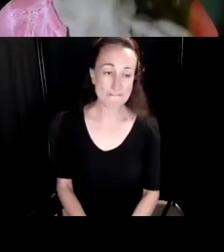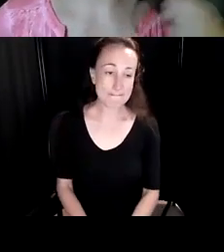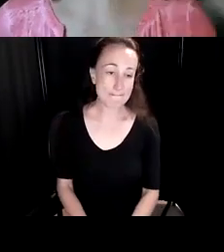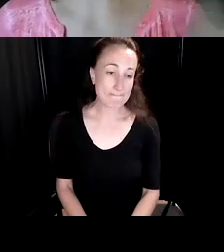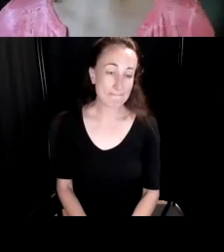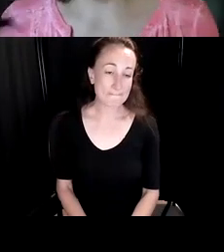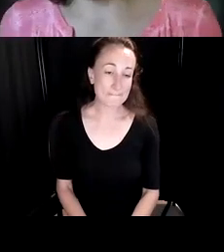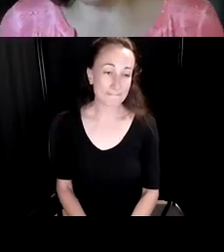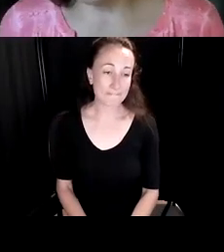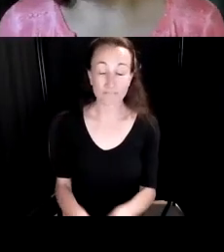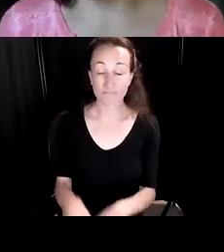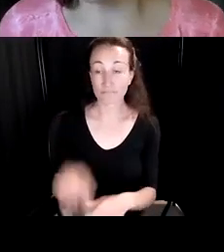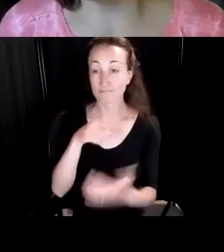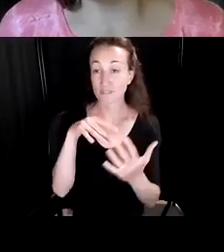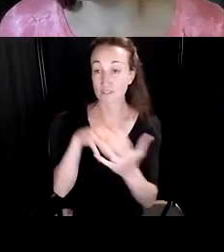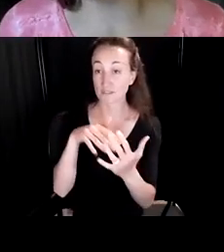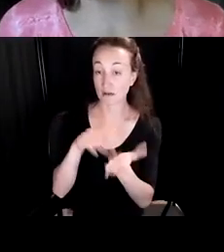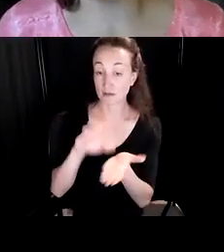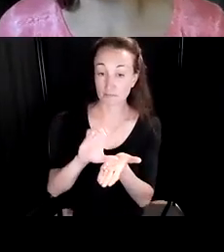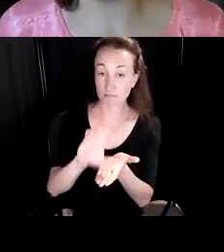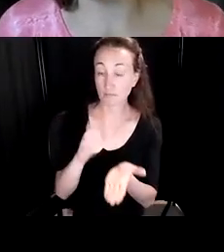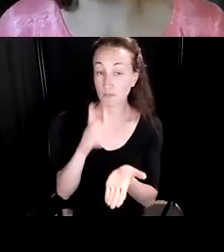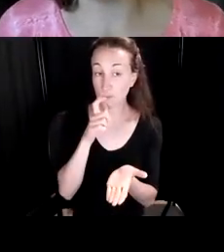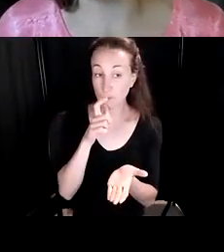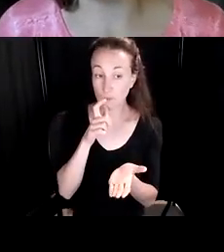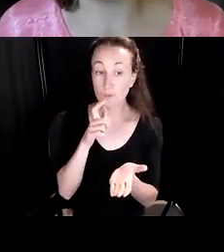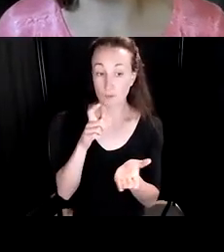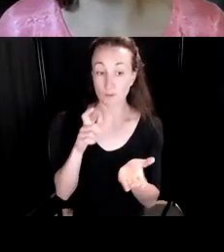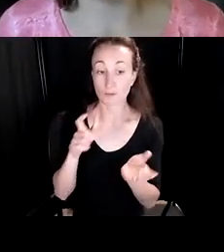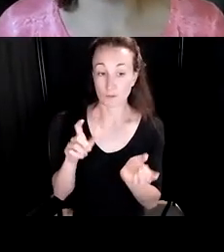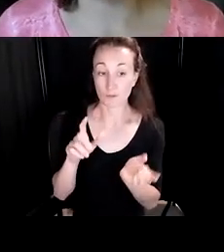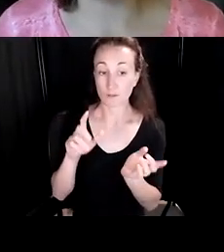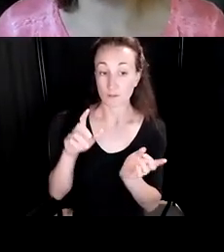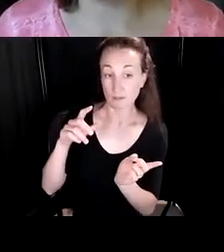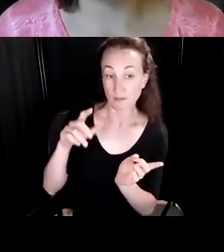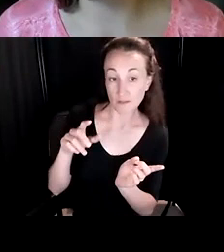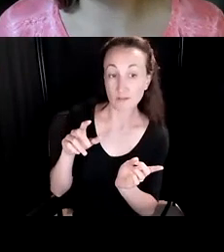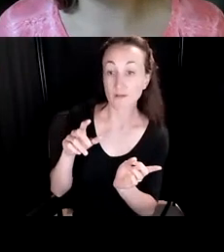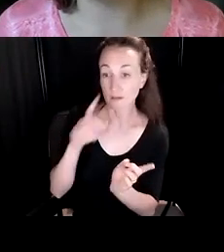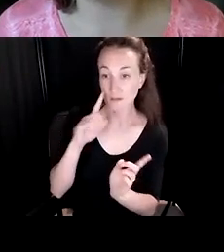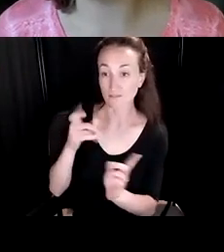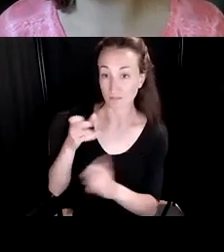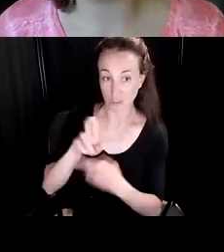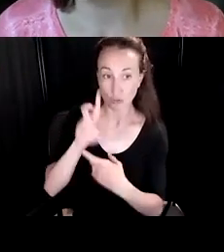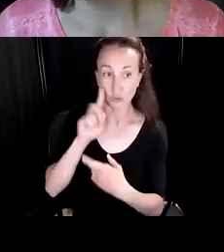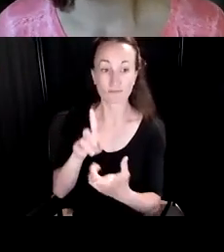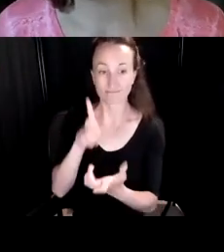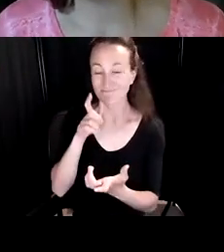This study is funded by NIDLR, the National Institute on Disability, Independent Living, and Rehabilitation